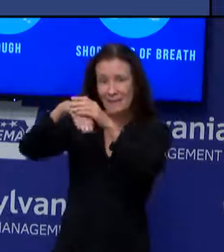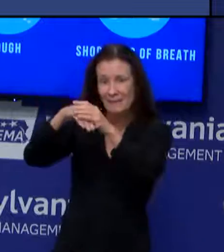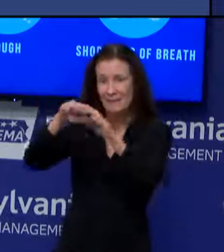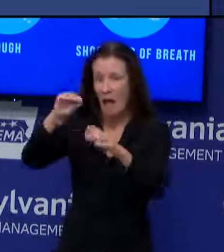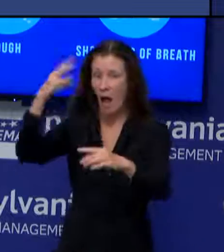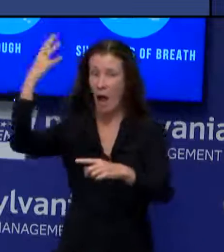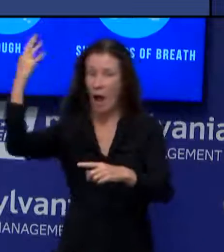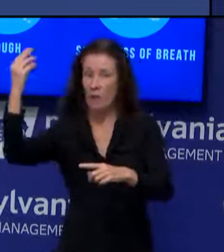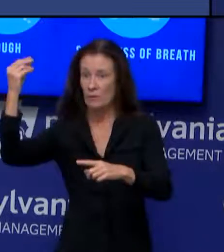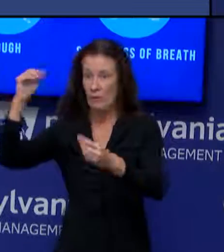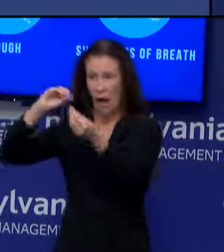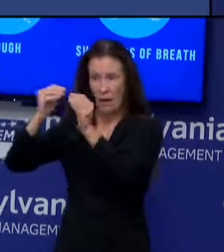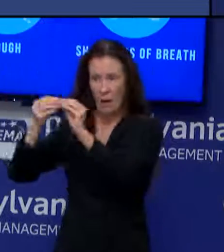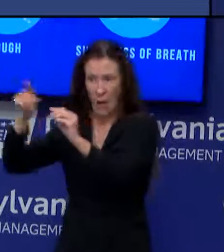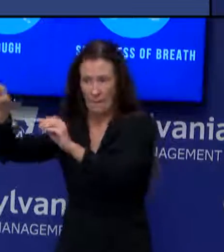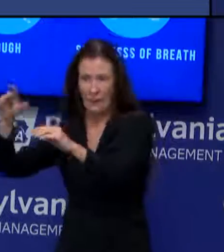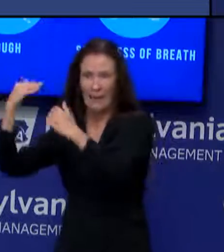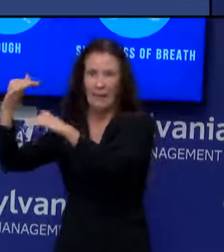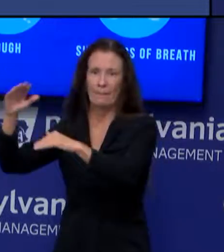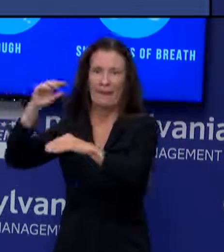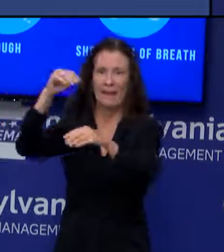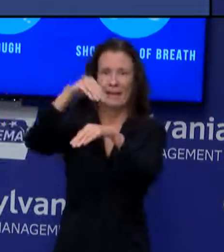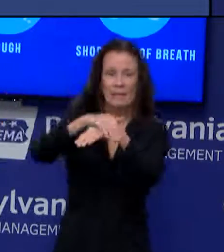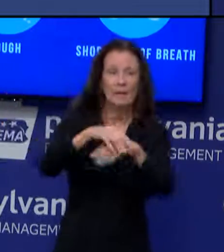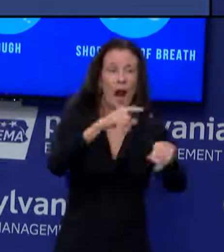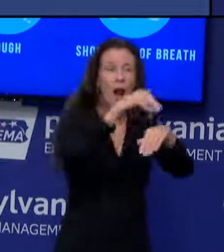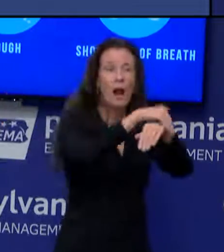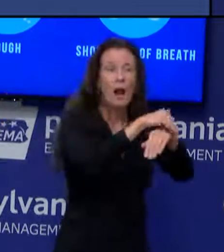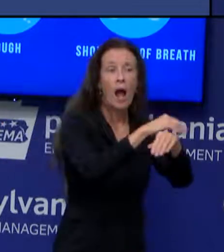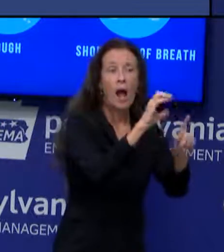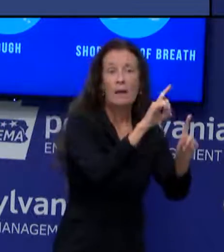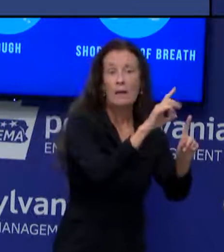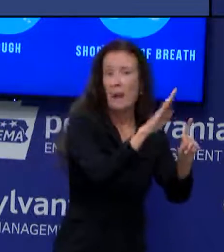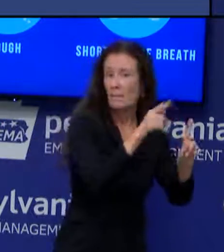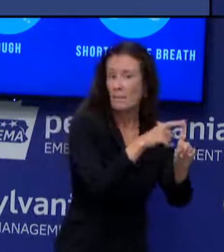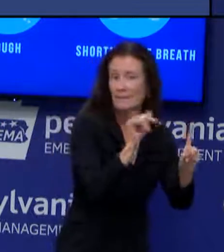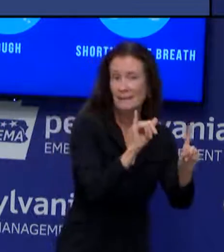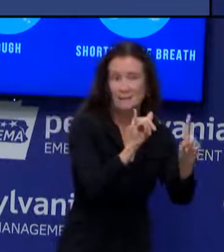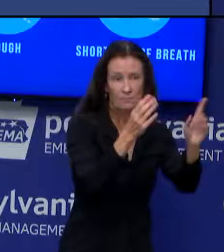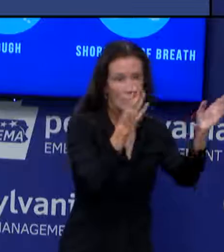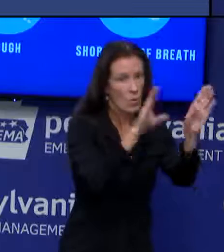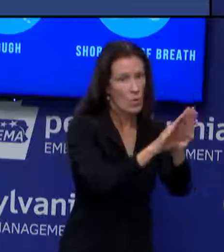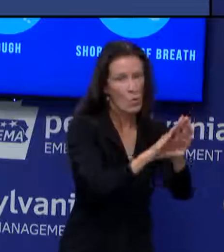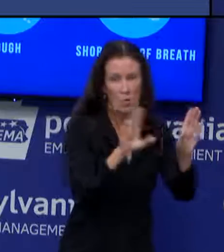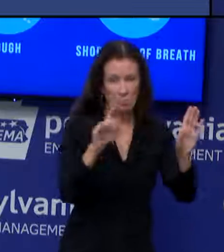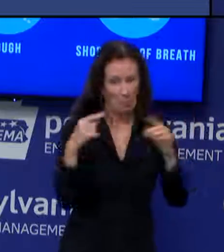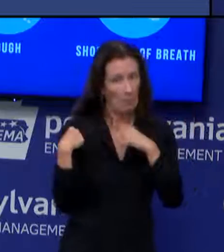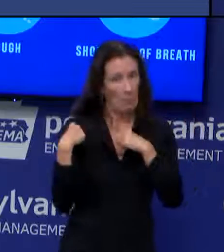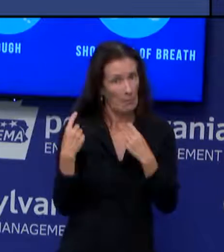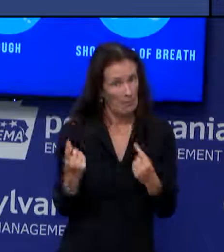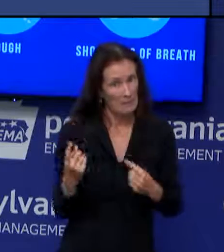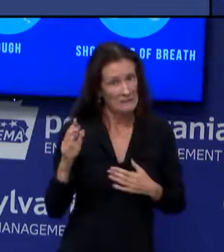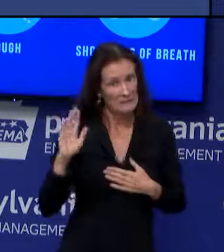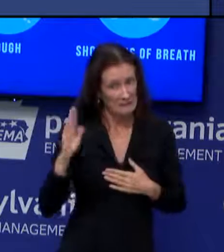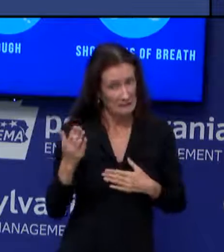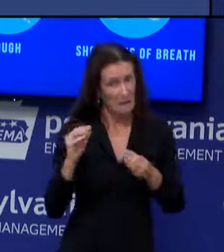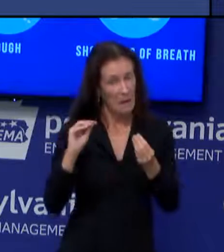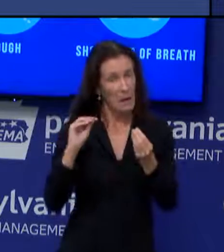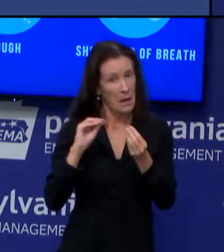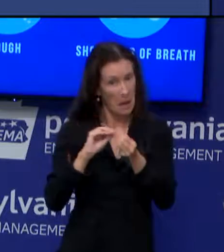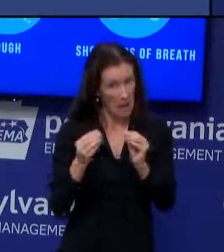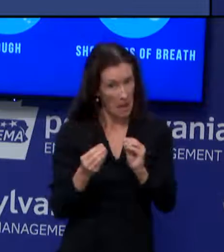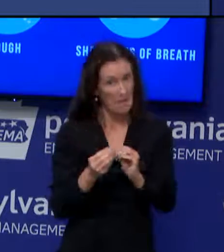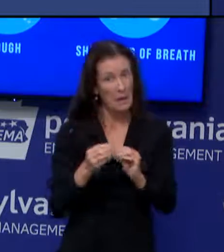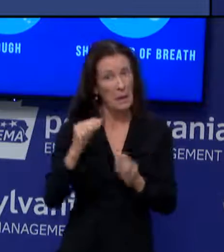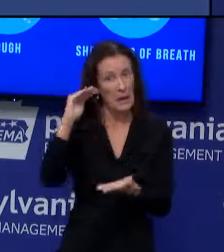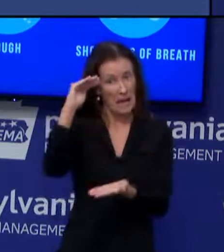of bars and nightclubs, we did once again bent the curve, and we were able this summer to see a decrease in the number of new cases. So